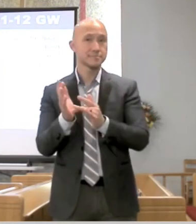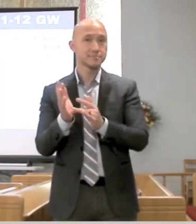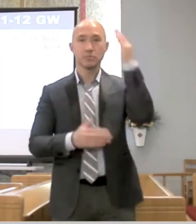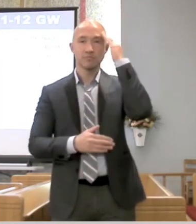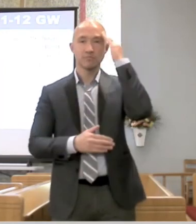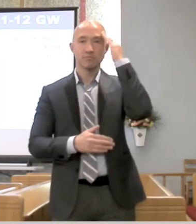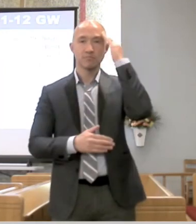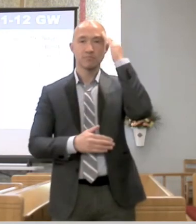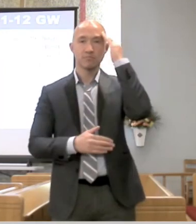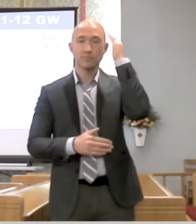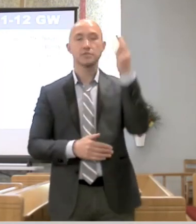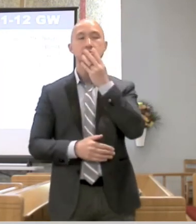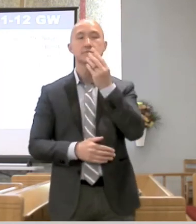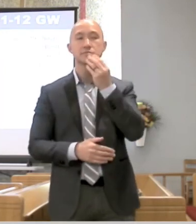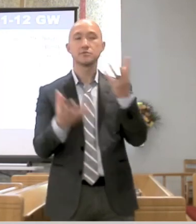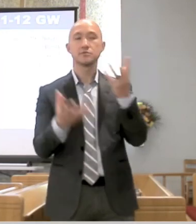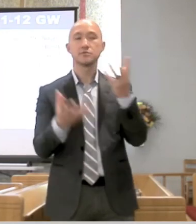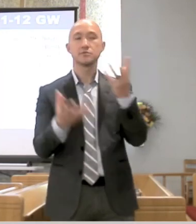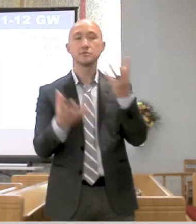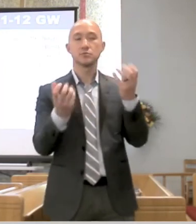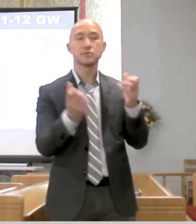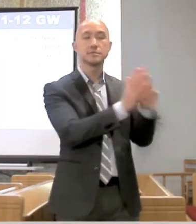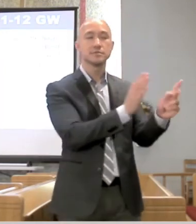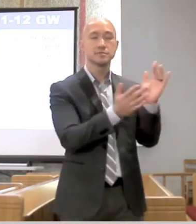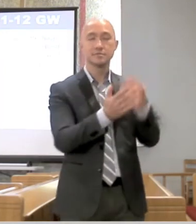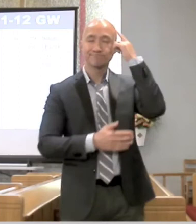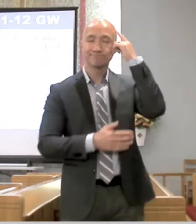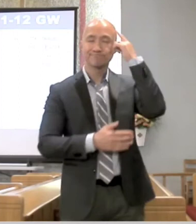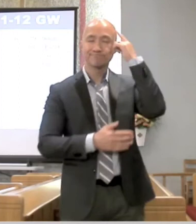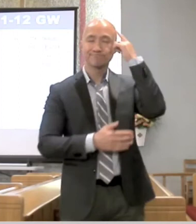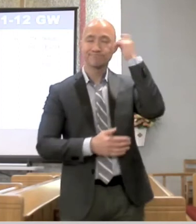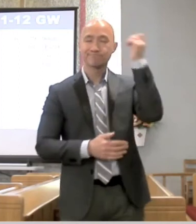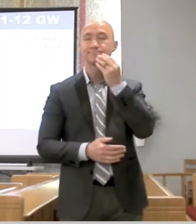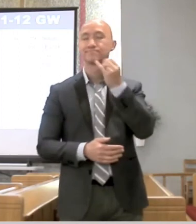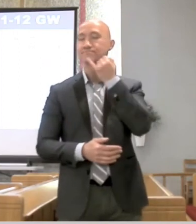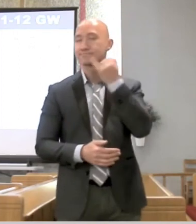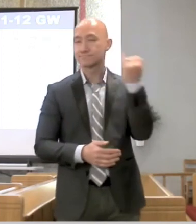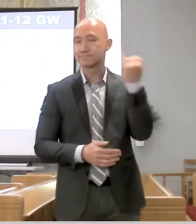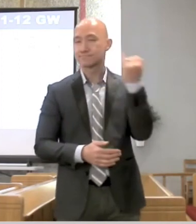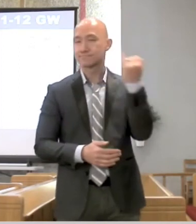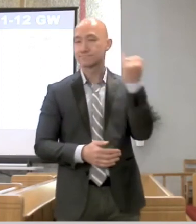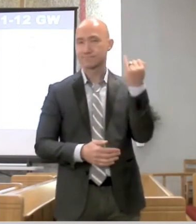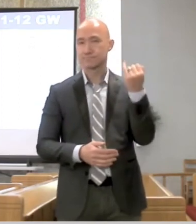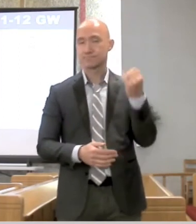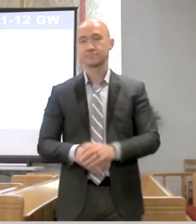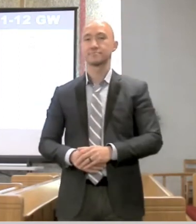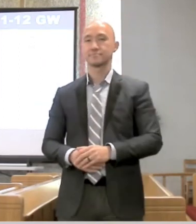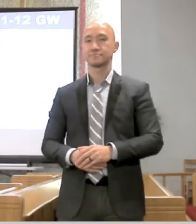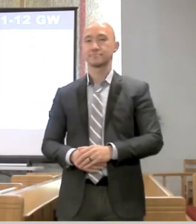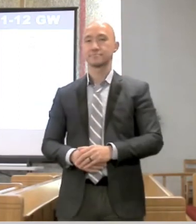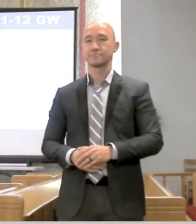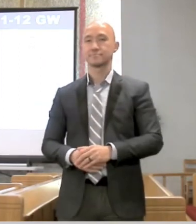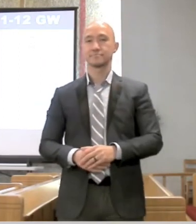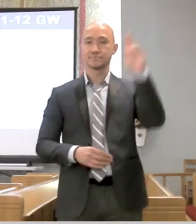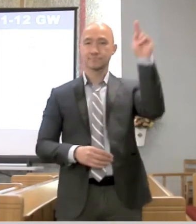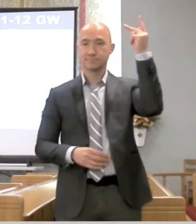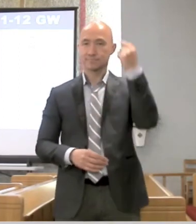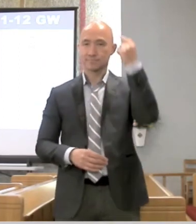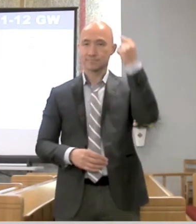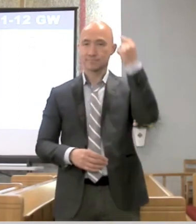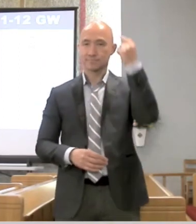They want to get rid of him, Matthew 27:18. But he has one more trick up his sleeve. Pilate has one